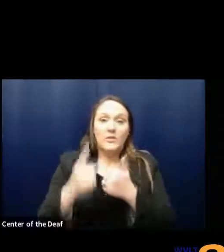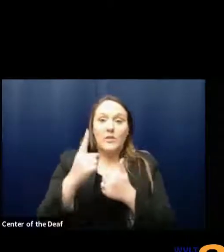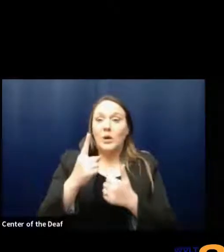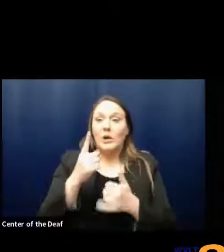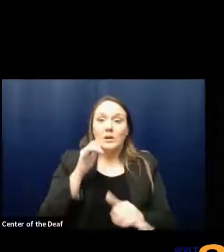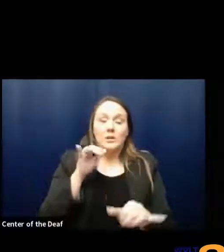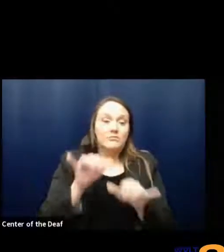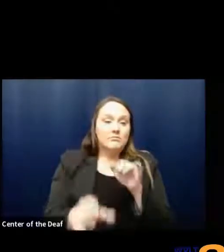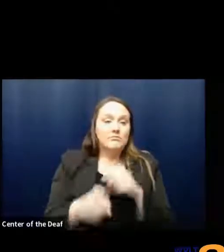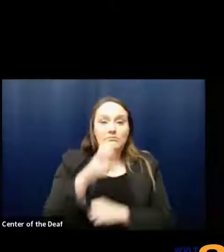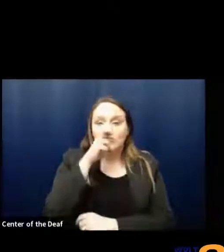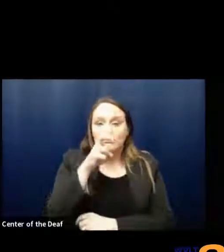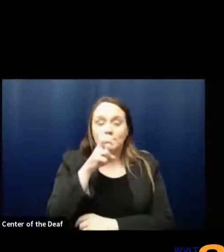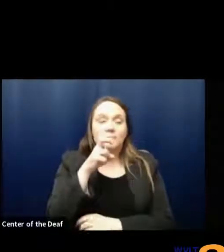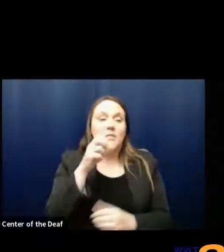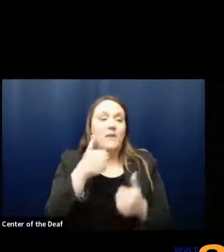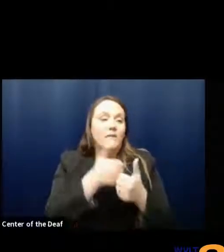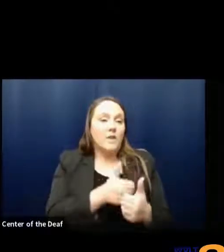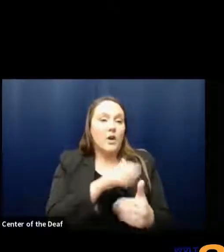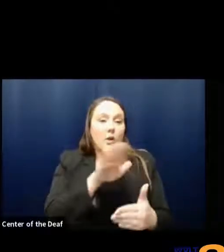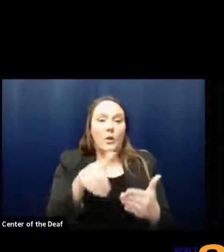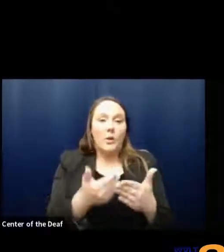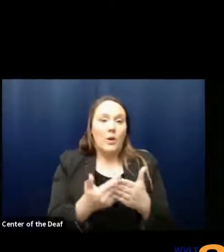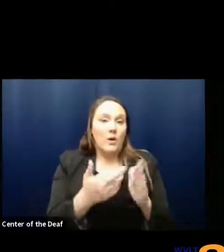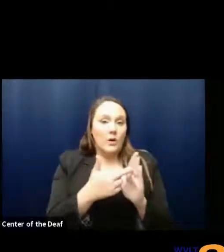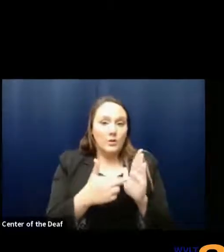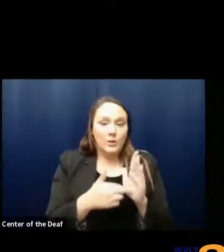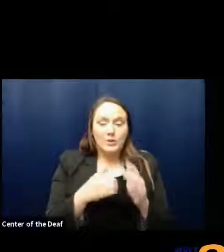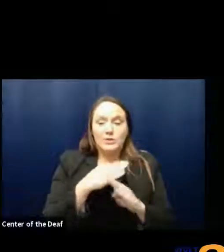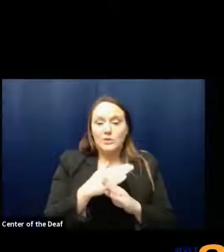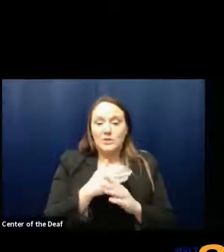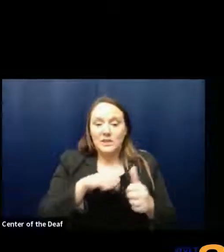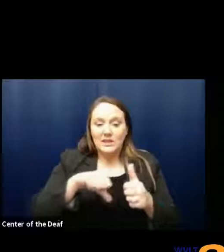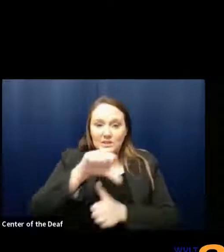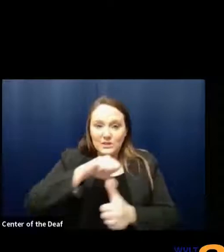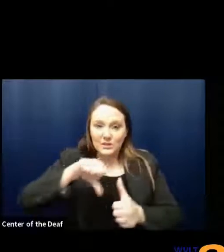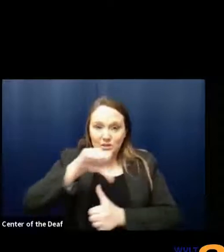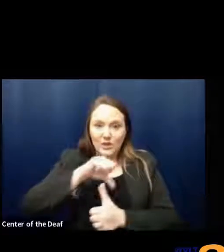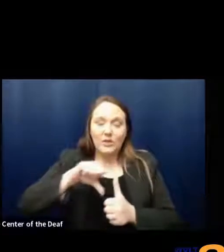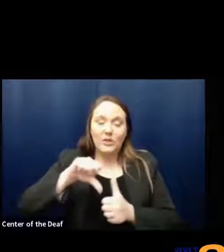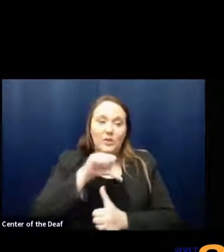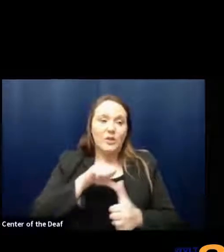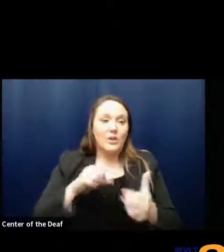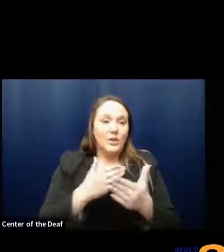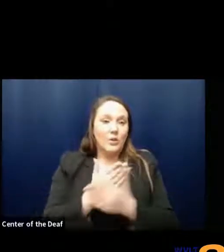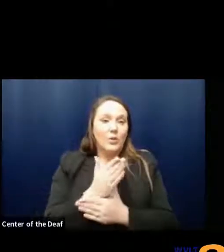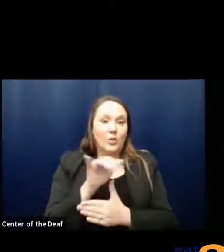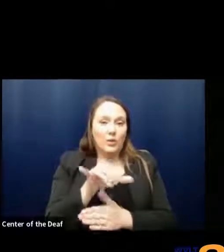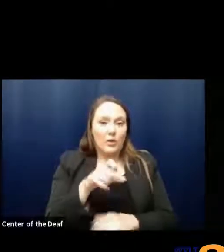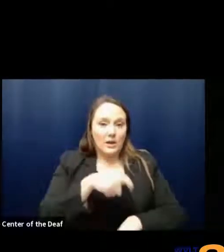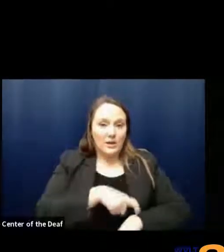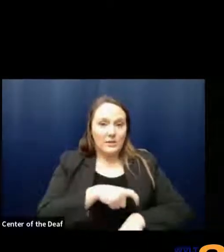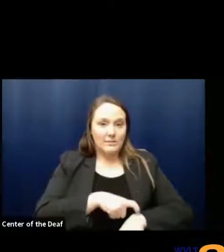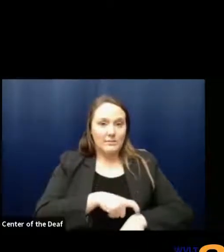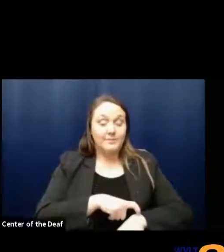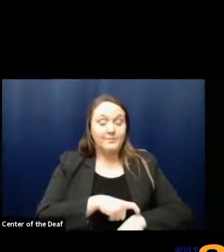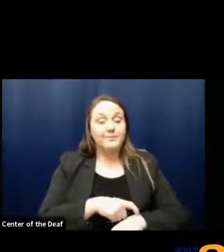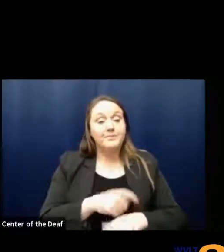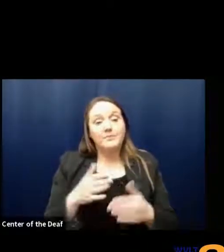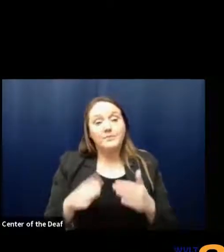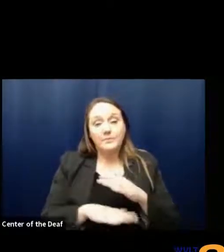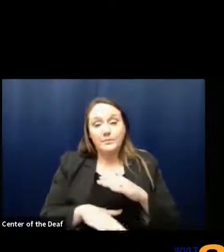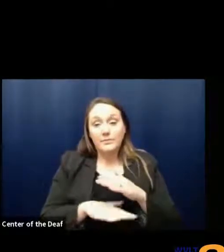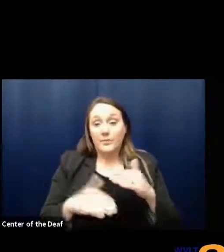and follow all the guidelines on protecting each other through that period. So basically what we'll be getting is